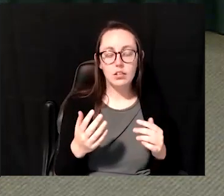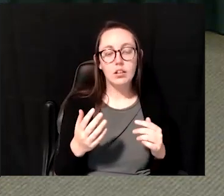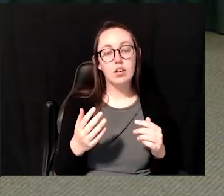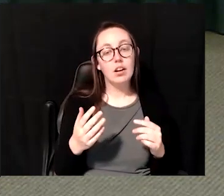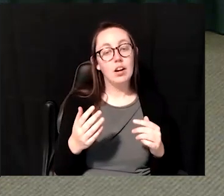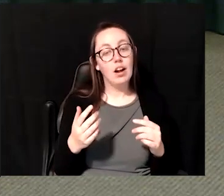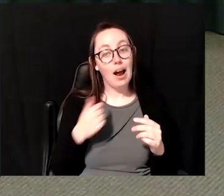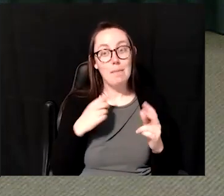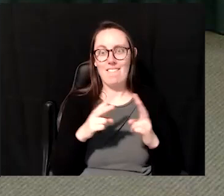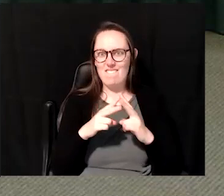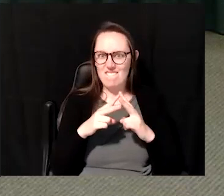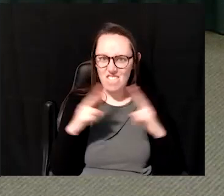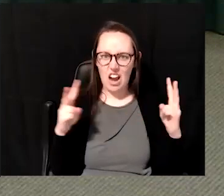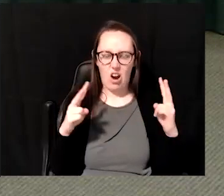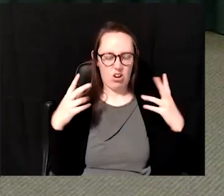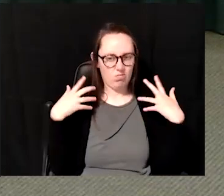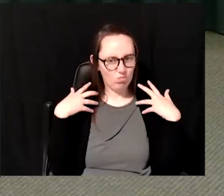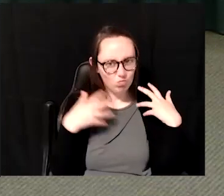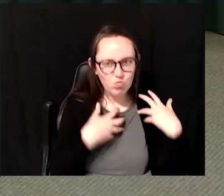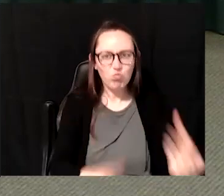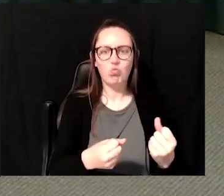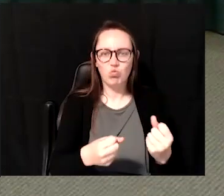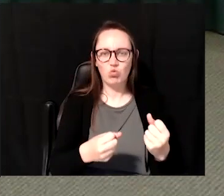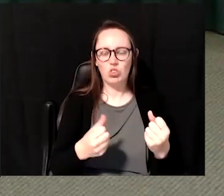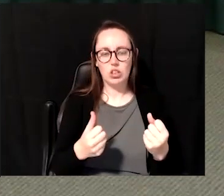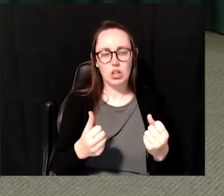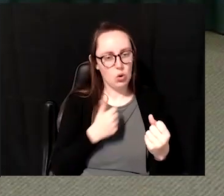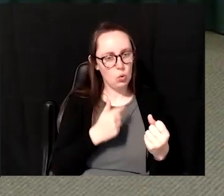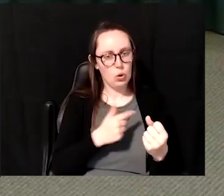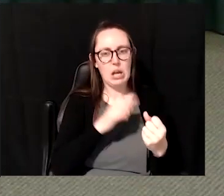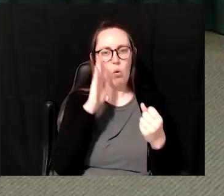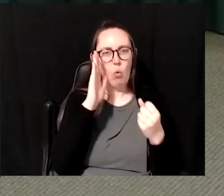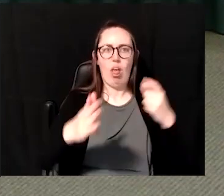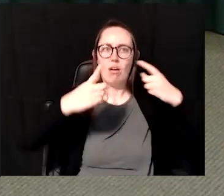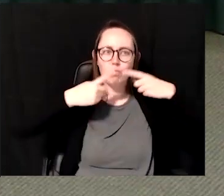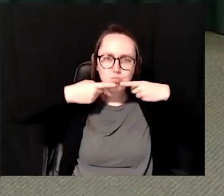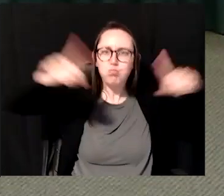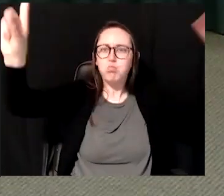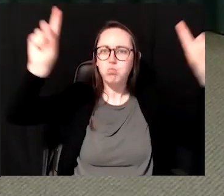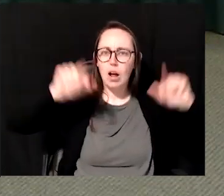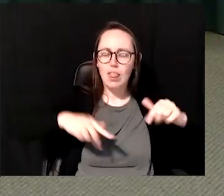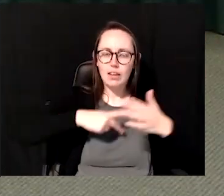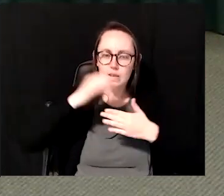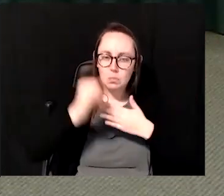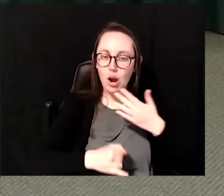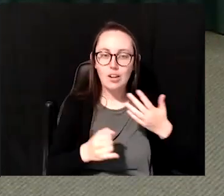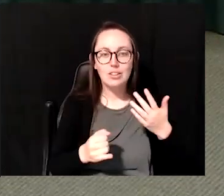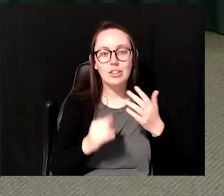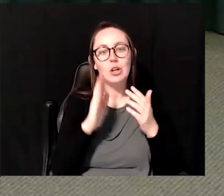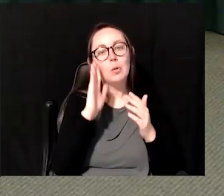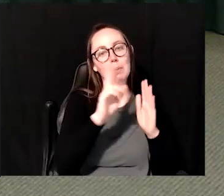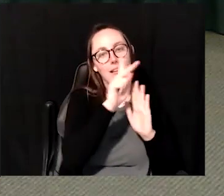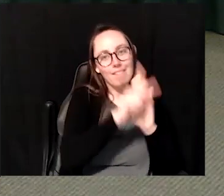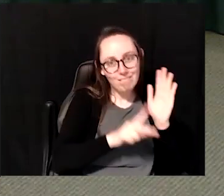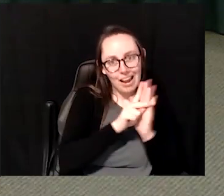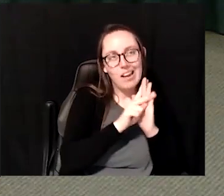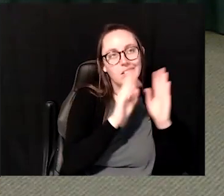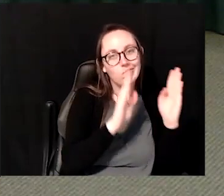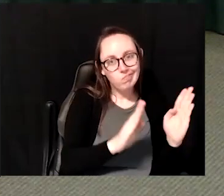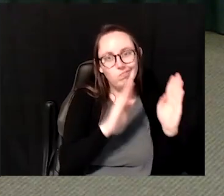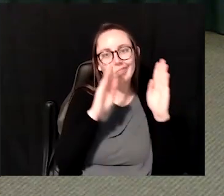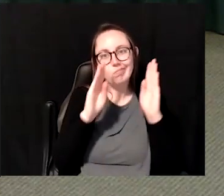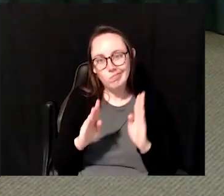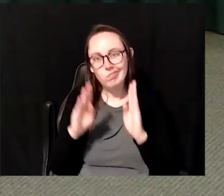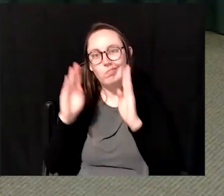confident that we will have success here um you know it's it will be in phases it's not going to all happen at once and we'll